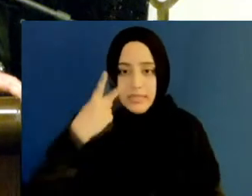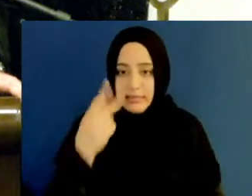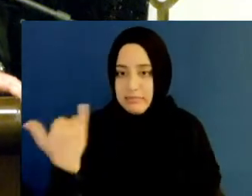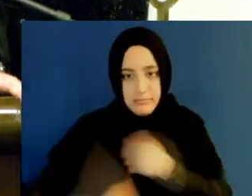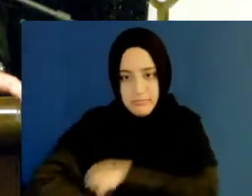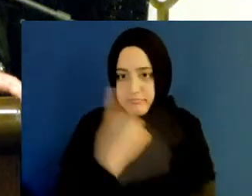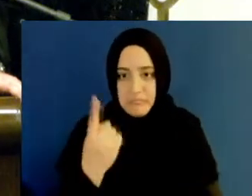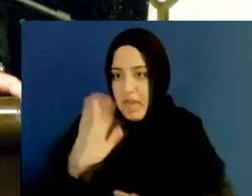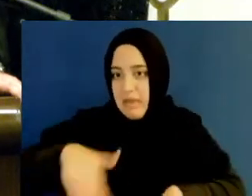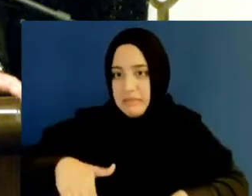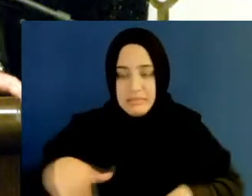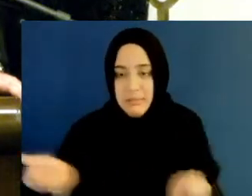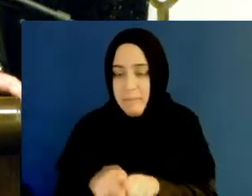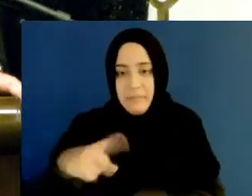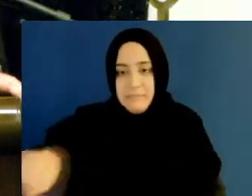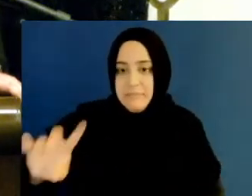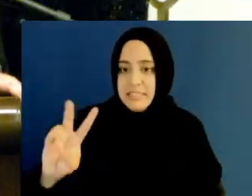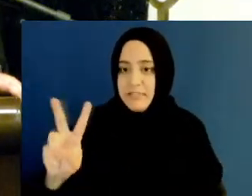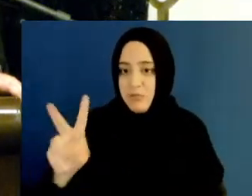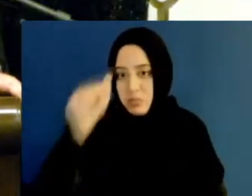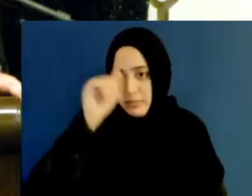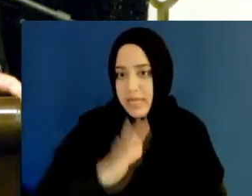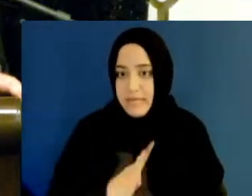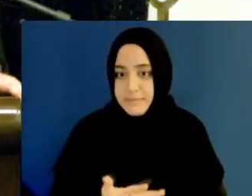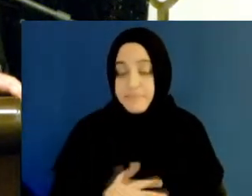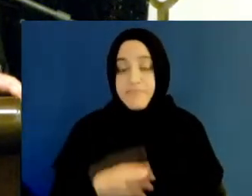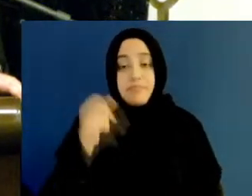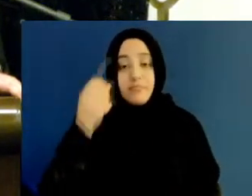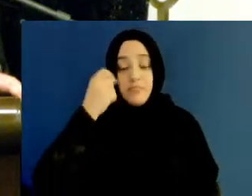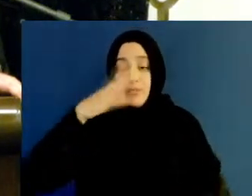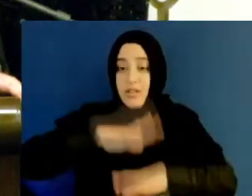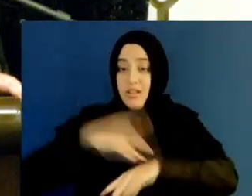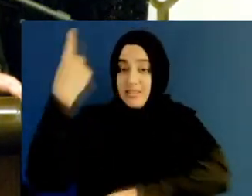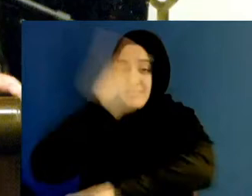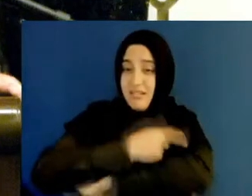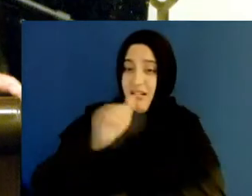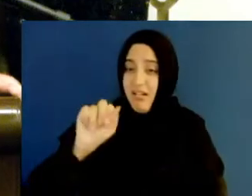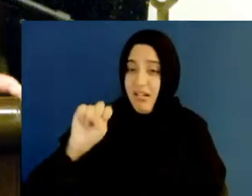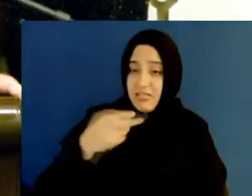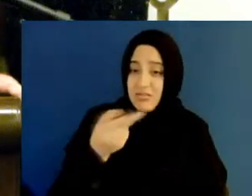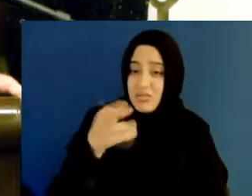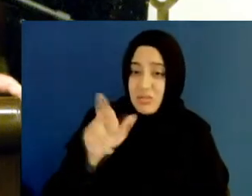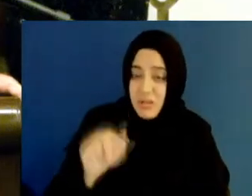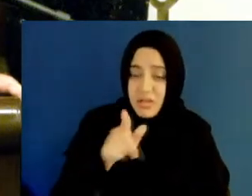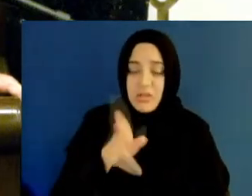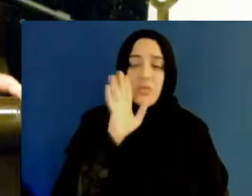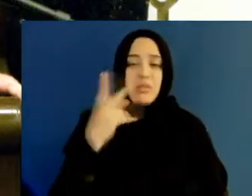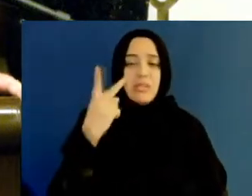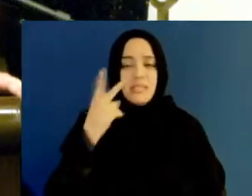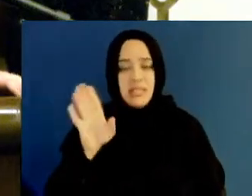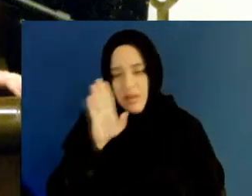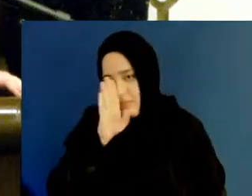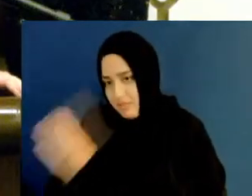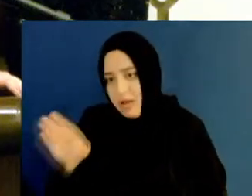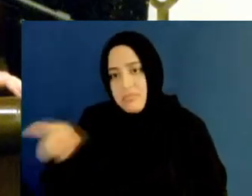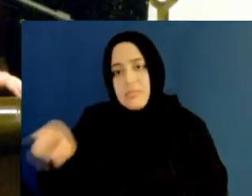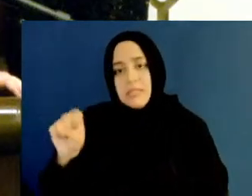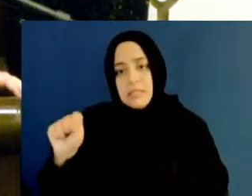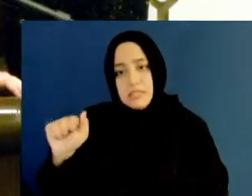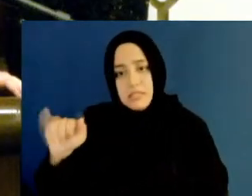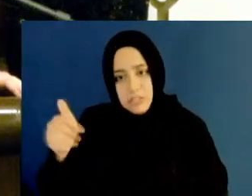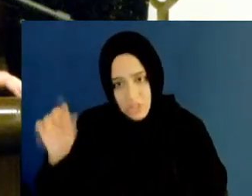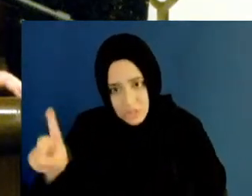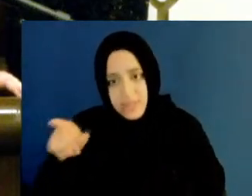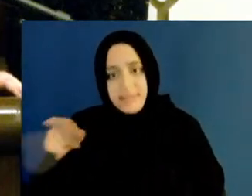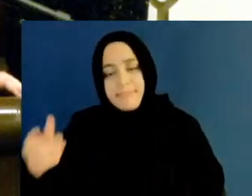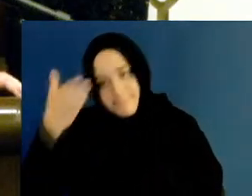Ashura, you have the participation of Imam al-Sajjad, Ruhi Lahul Fida. Shufu, you find within